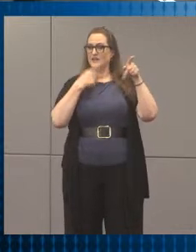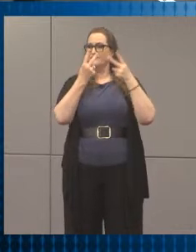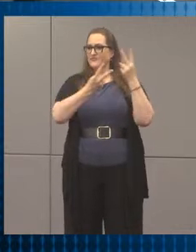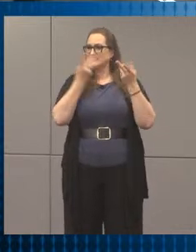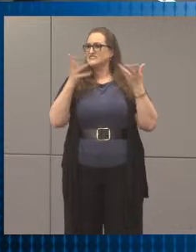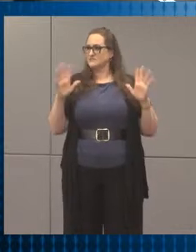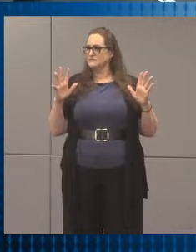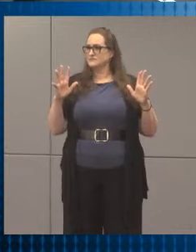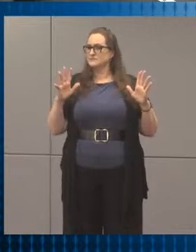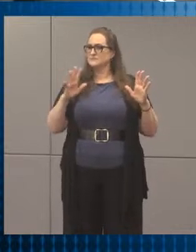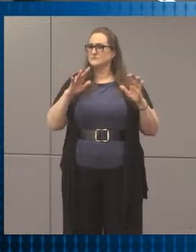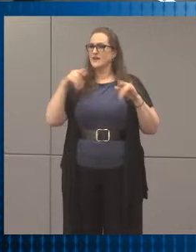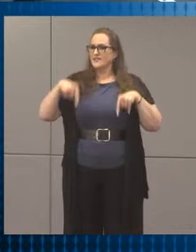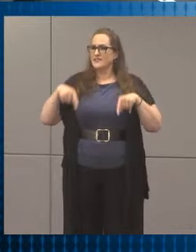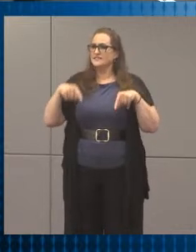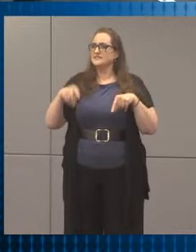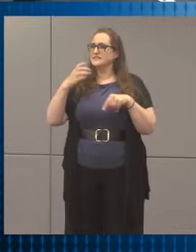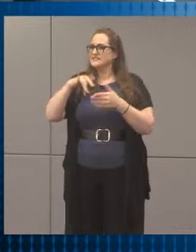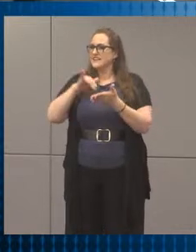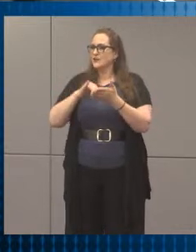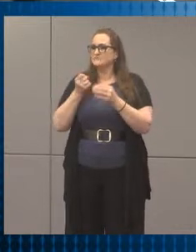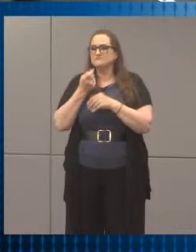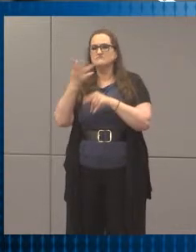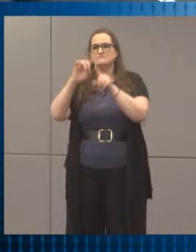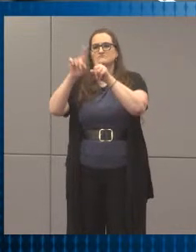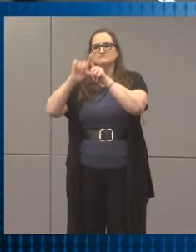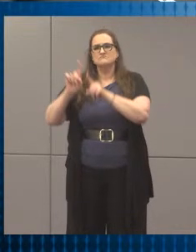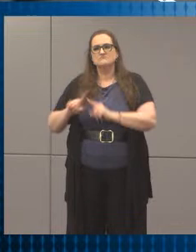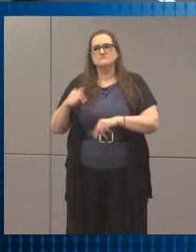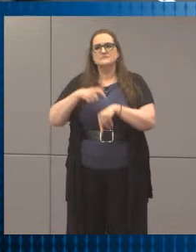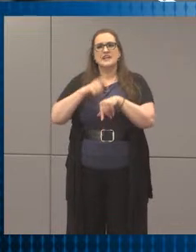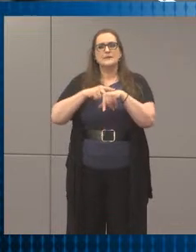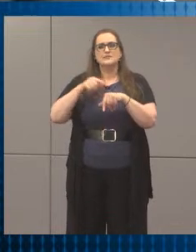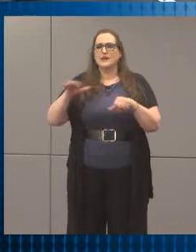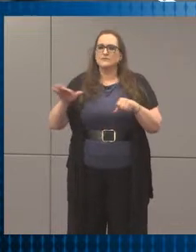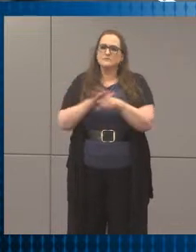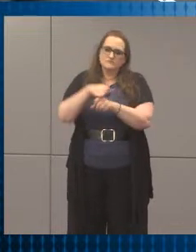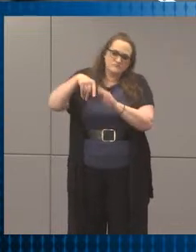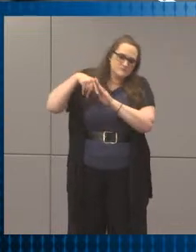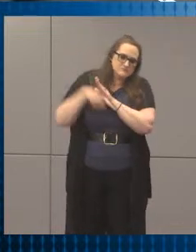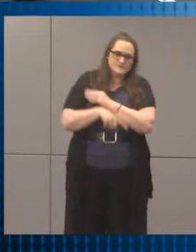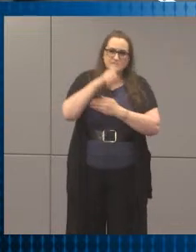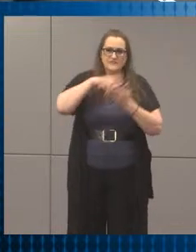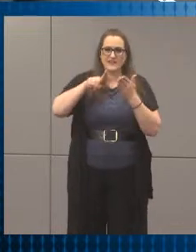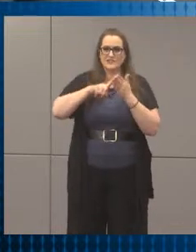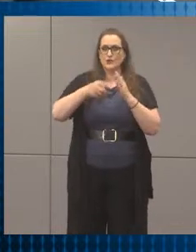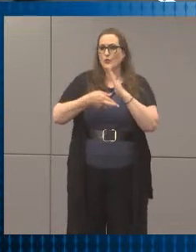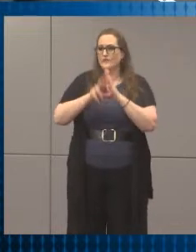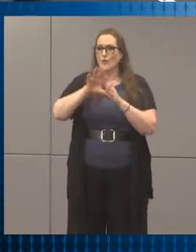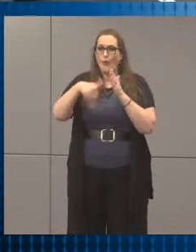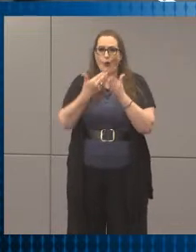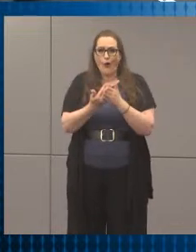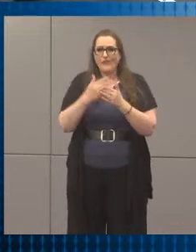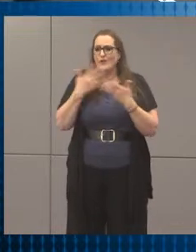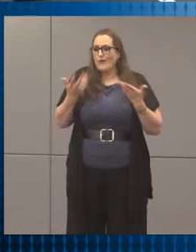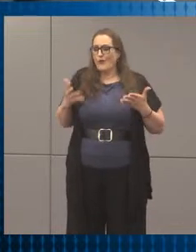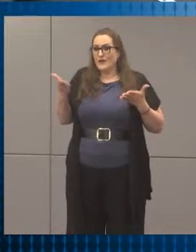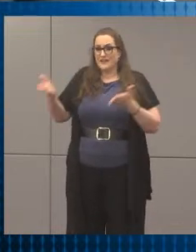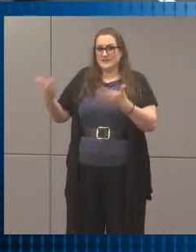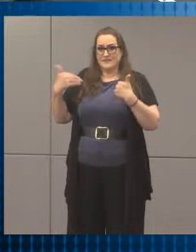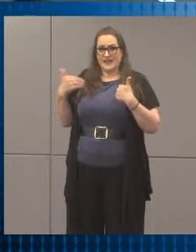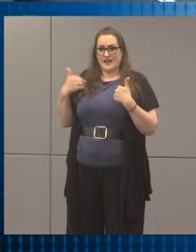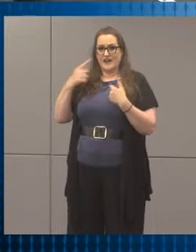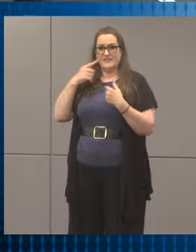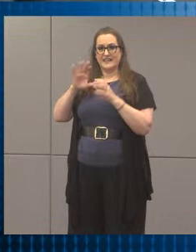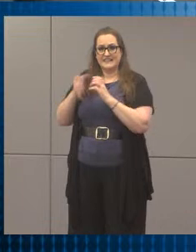Prowl Center numerous times. We do thorough investigations, and we review all of the existing conditions. We don't do destructive